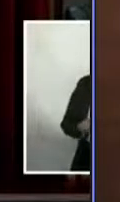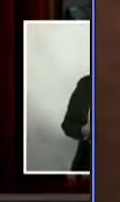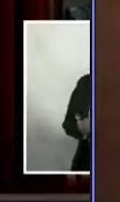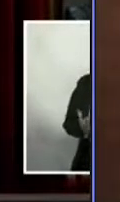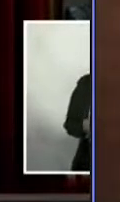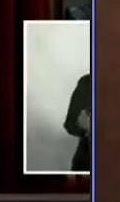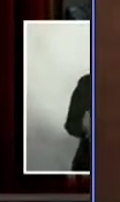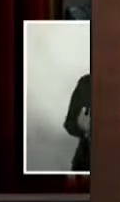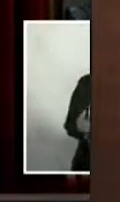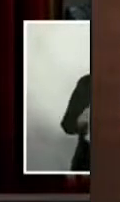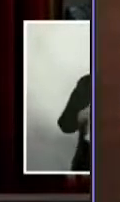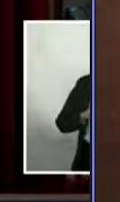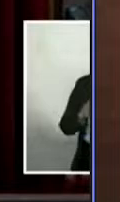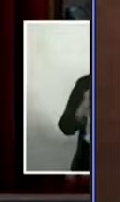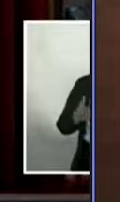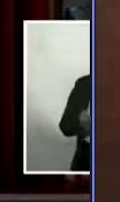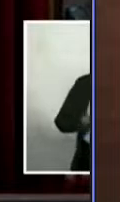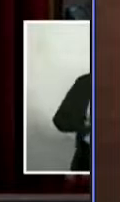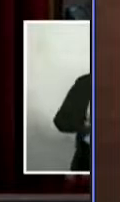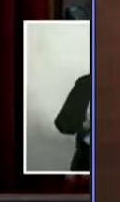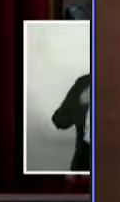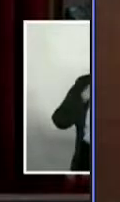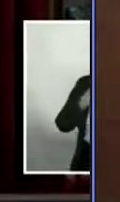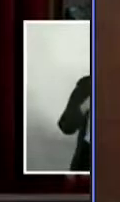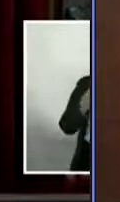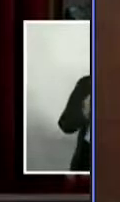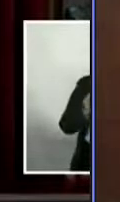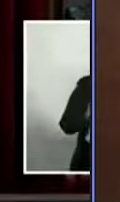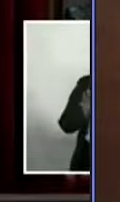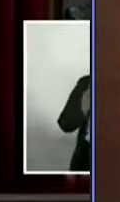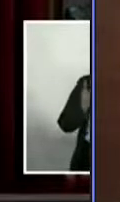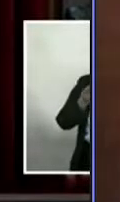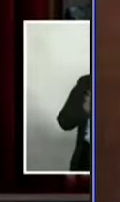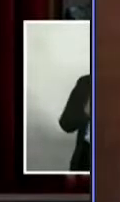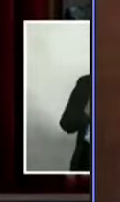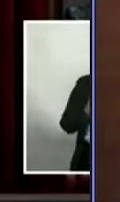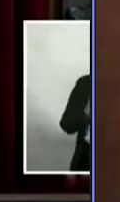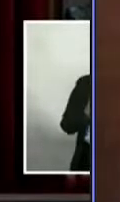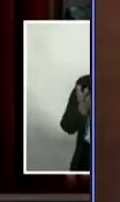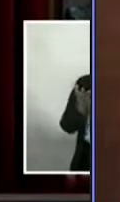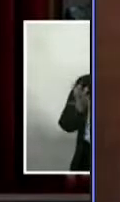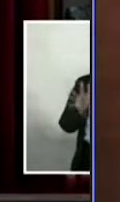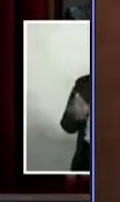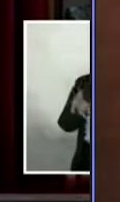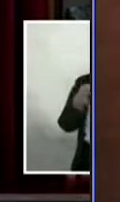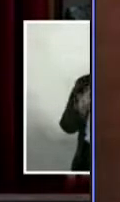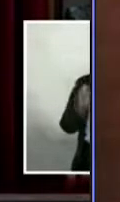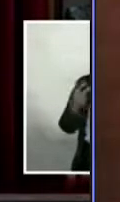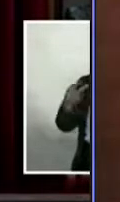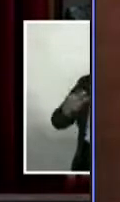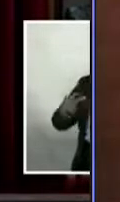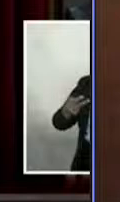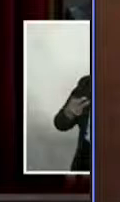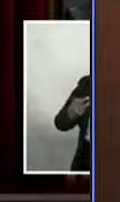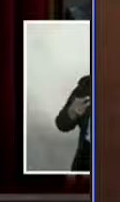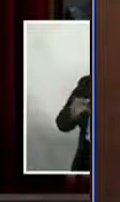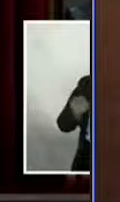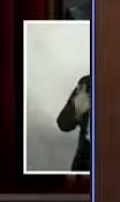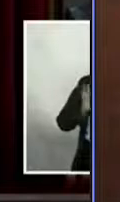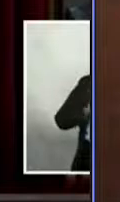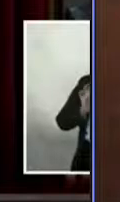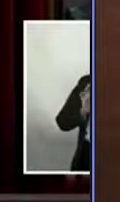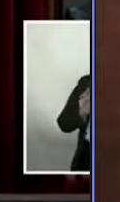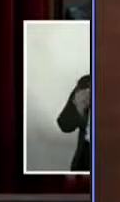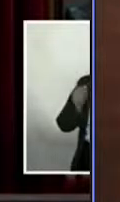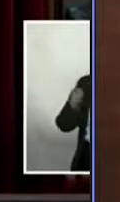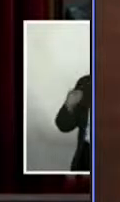that the department has just been advised that it has received its second successive clean audit outcome, and we take